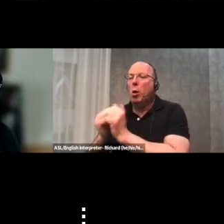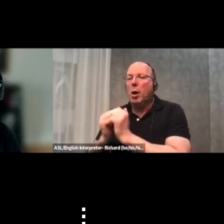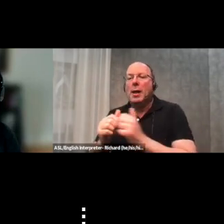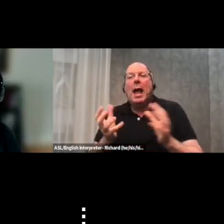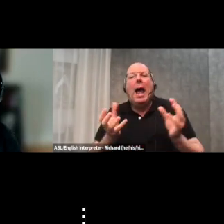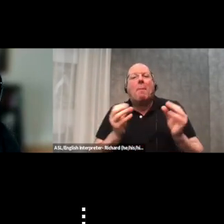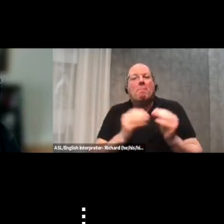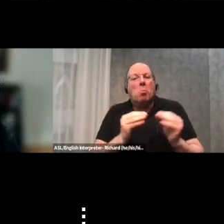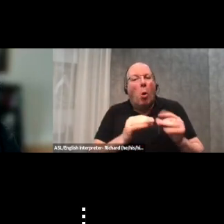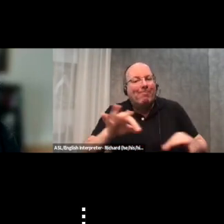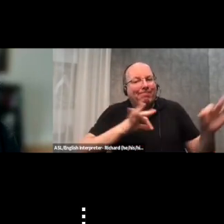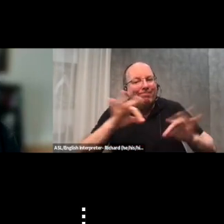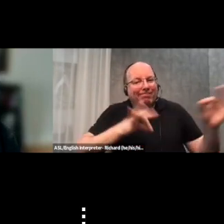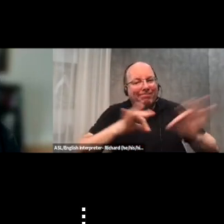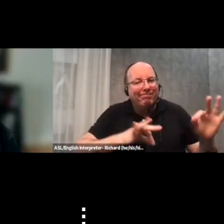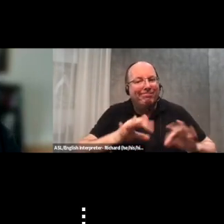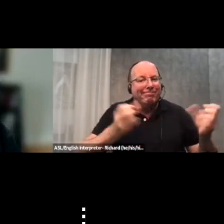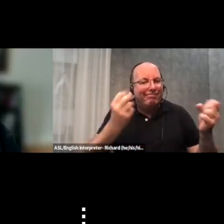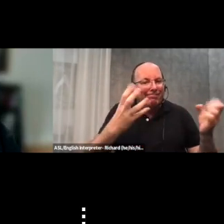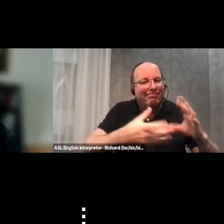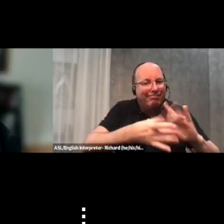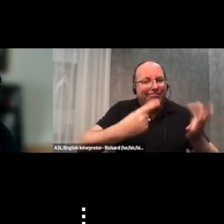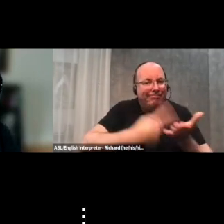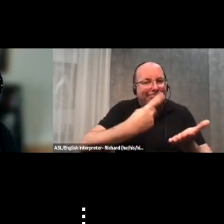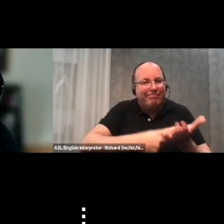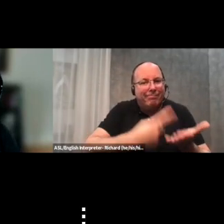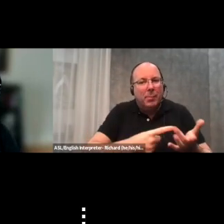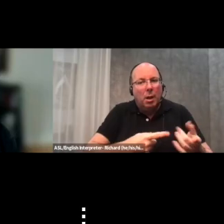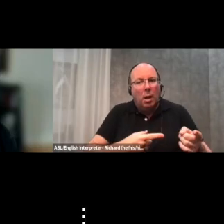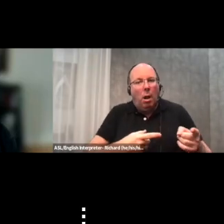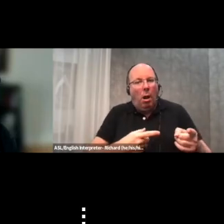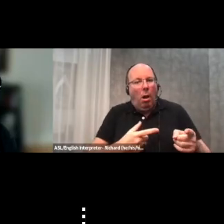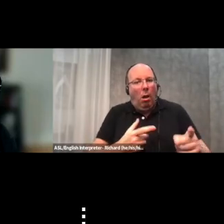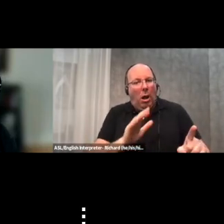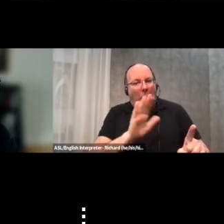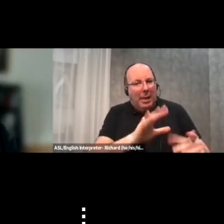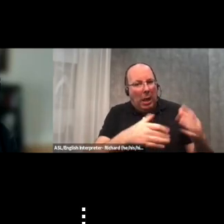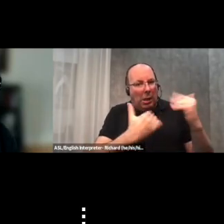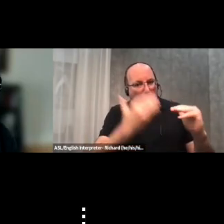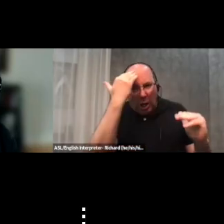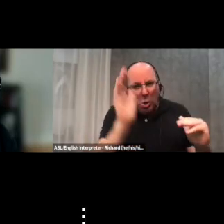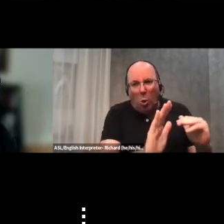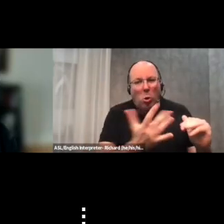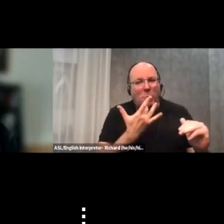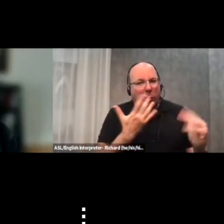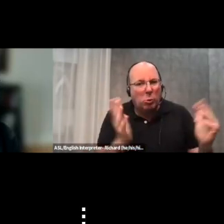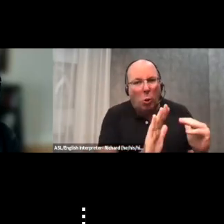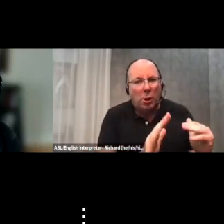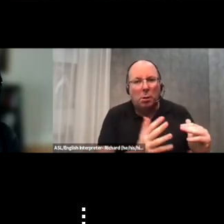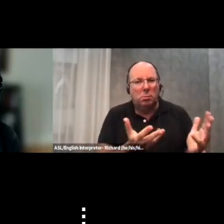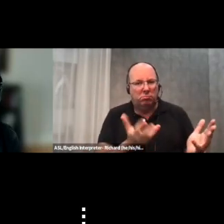verbal communication, for example. You don't know what their boundaries are, what their preferences